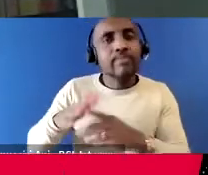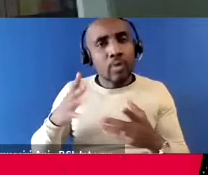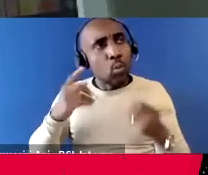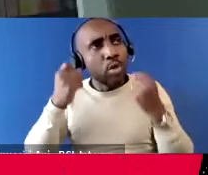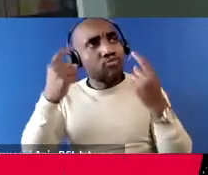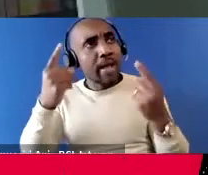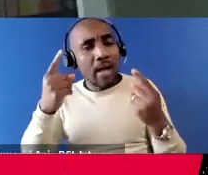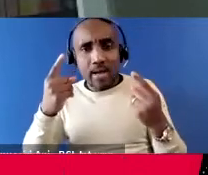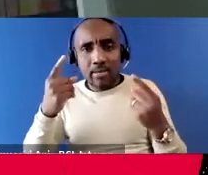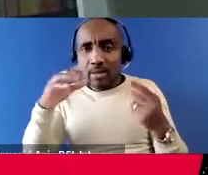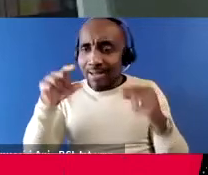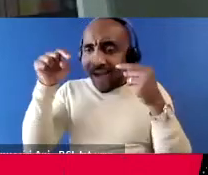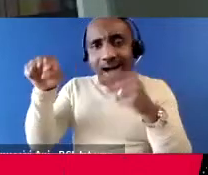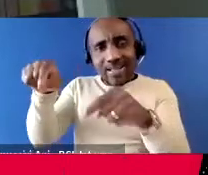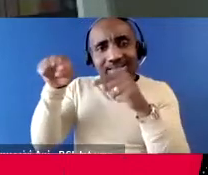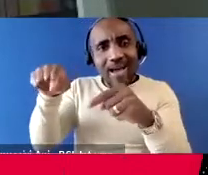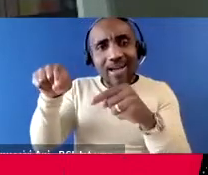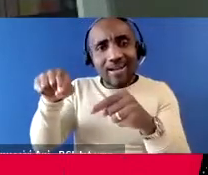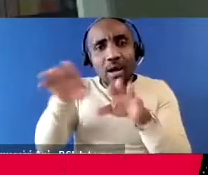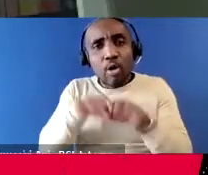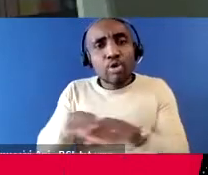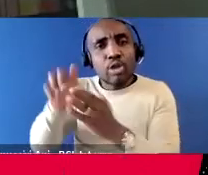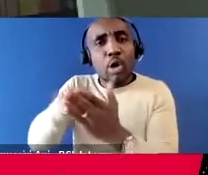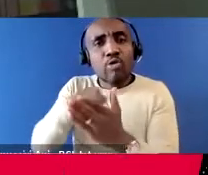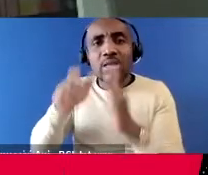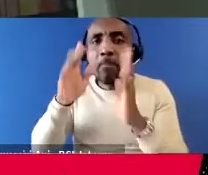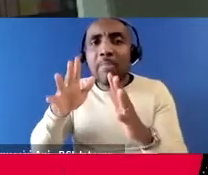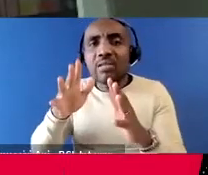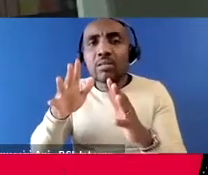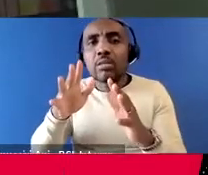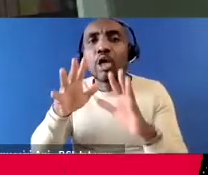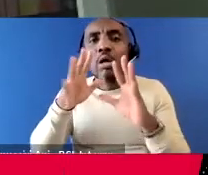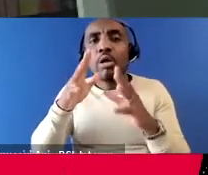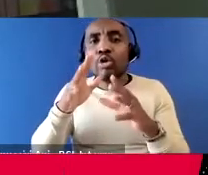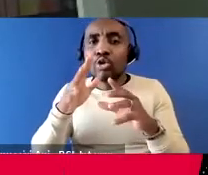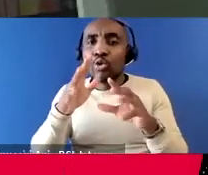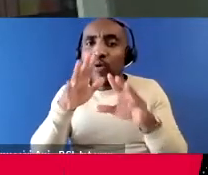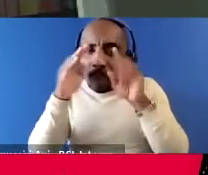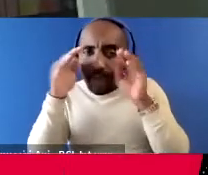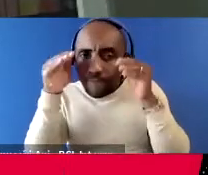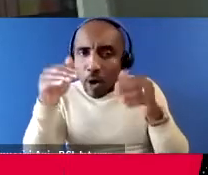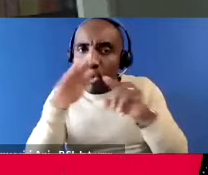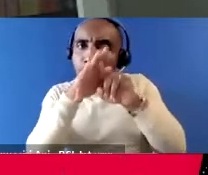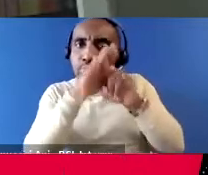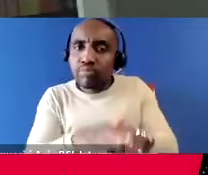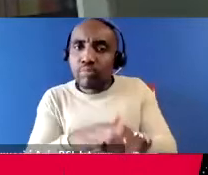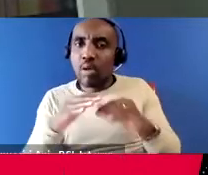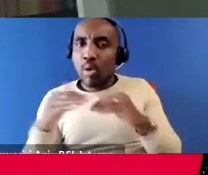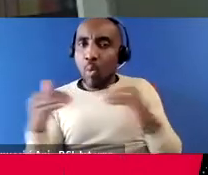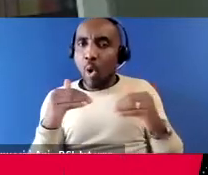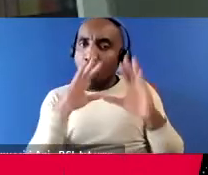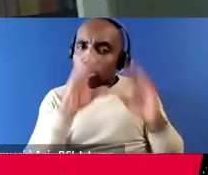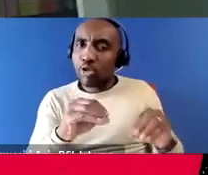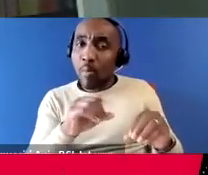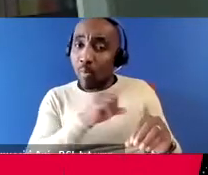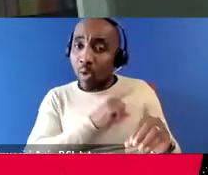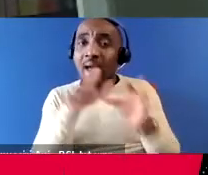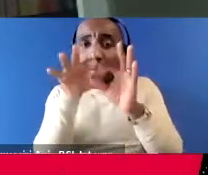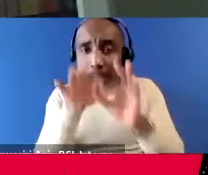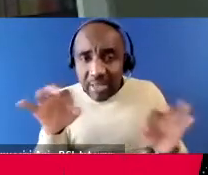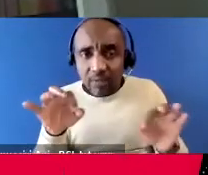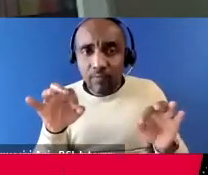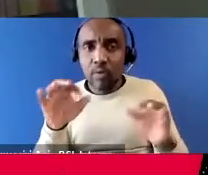fighting against attacks on democracy has to, at its heart, be anti-war, to develop a peaceful and democratic solution